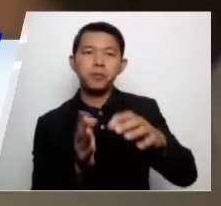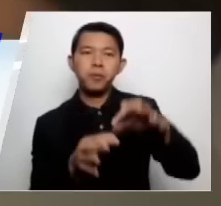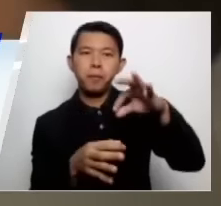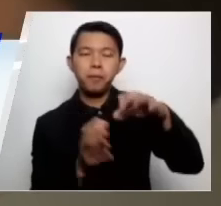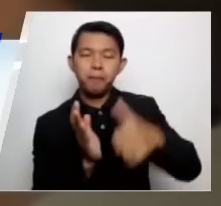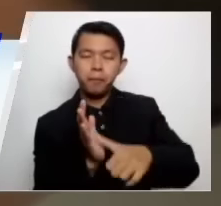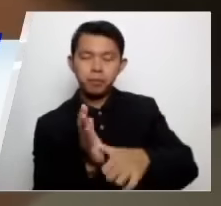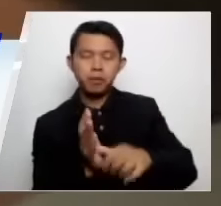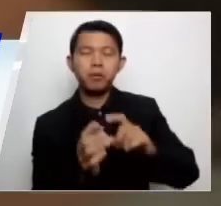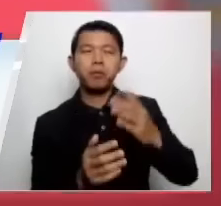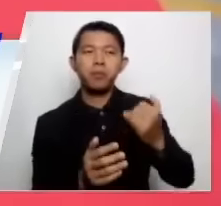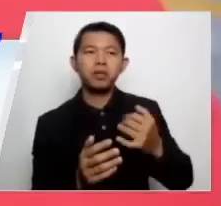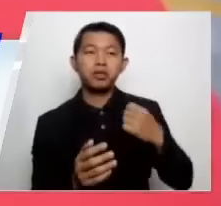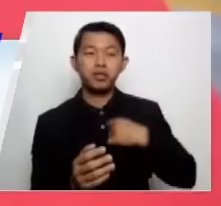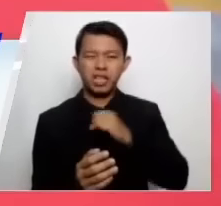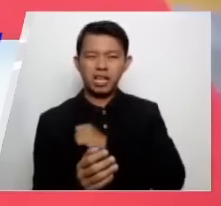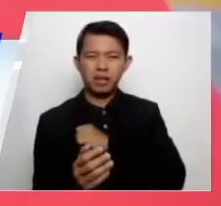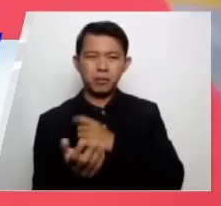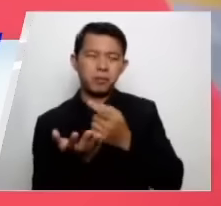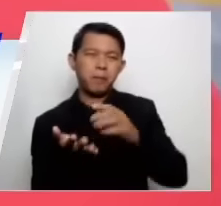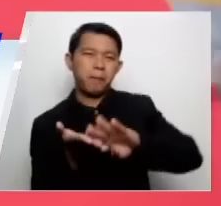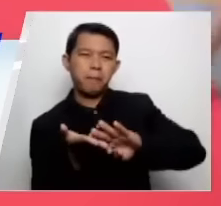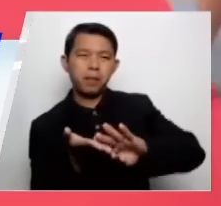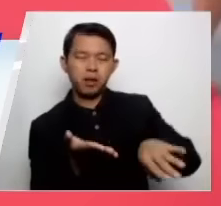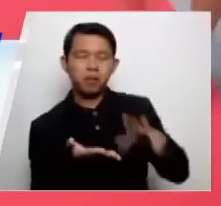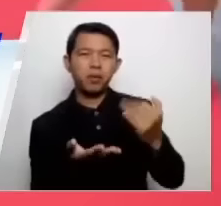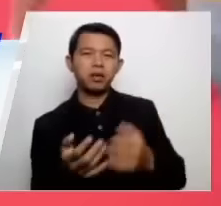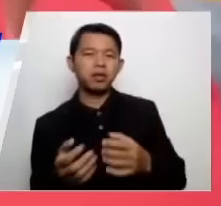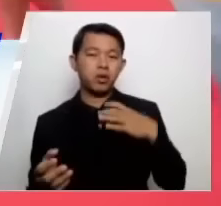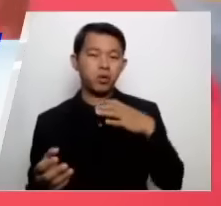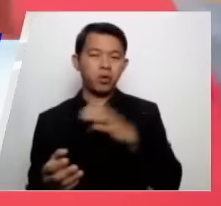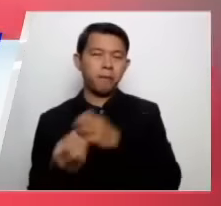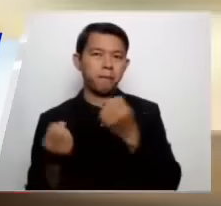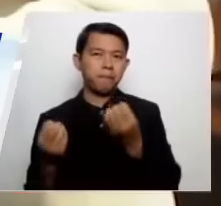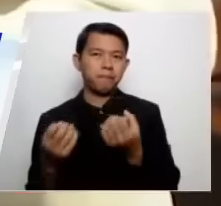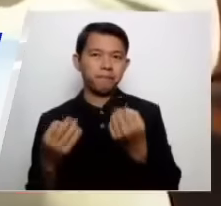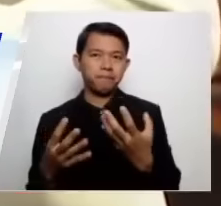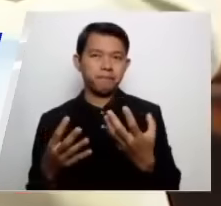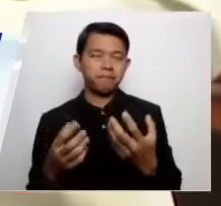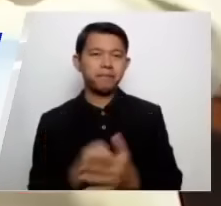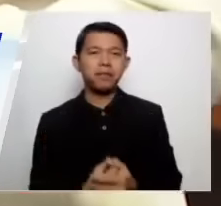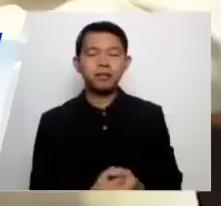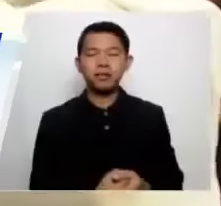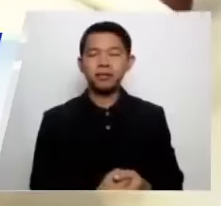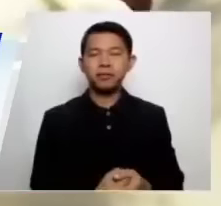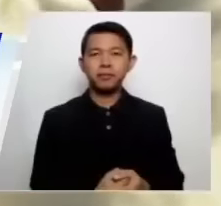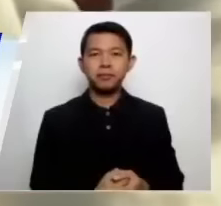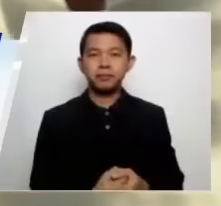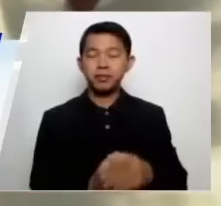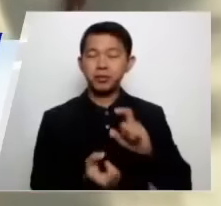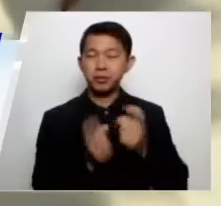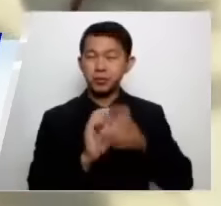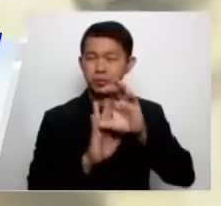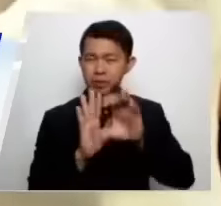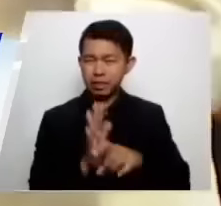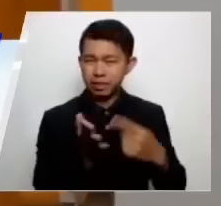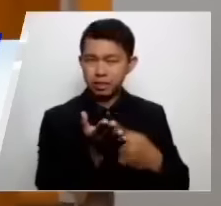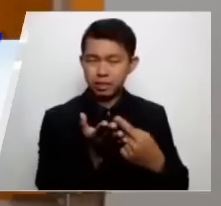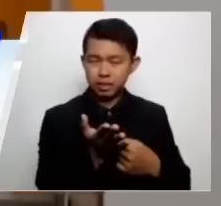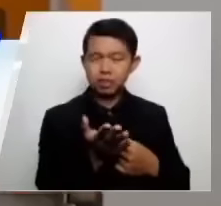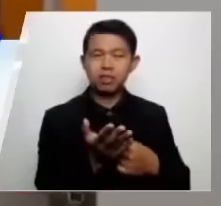sa rami ng kongresista. Ayon kay Senate President Juan Miguel Zubiri, na pag-usapan ng tsa-tsa bago tumulak pa Vietnam si Pangulong